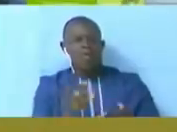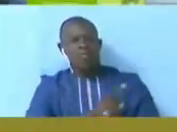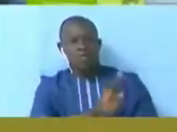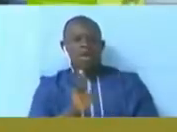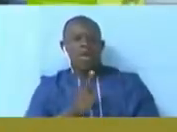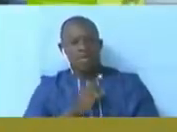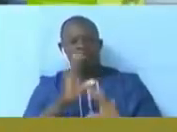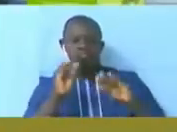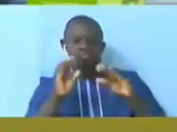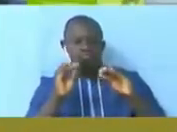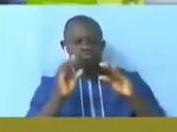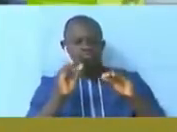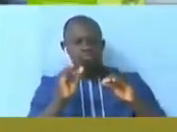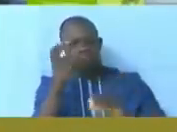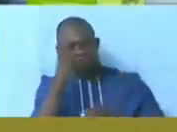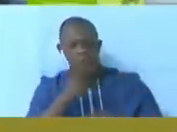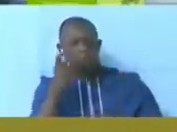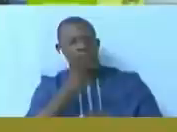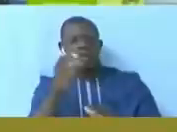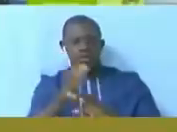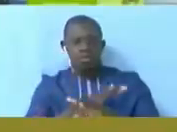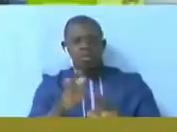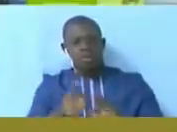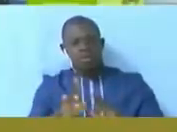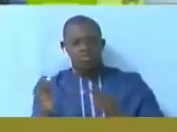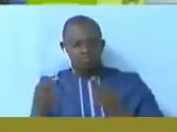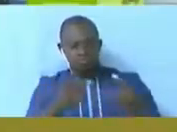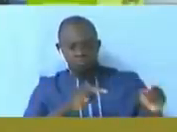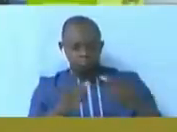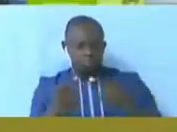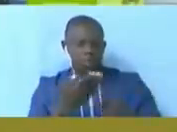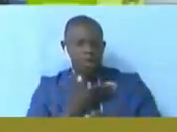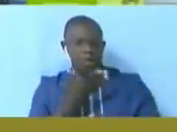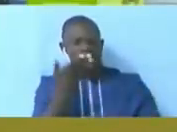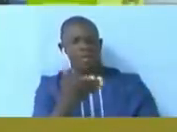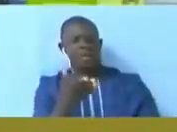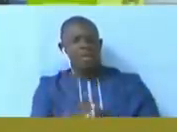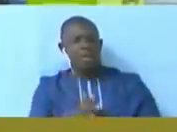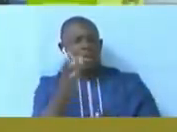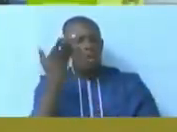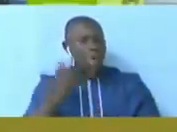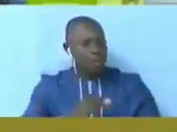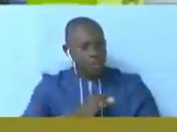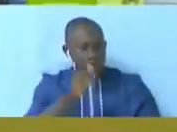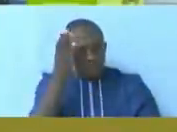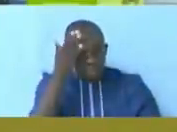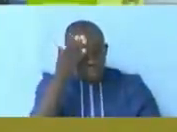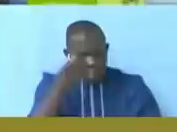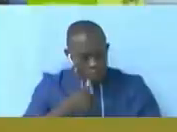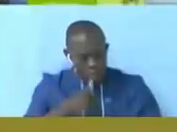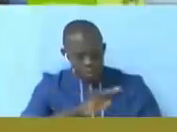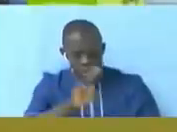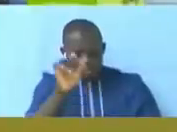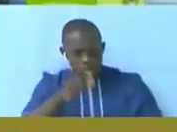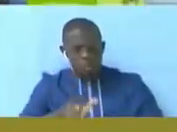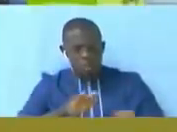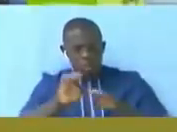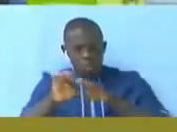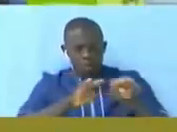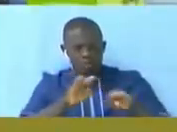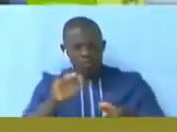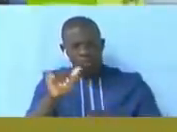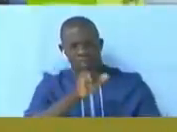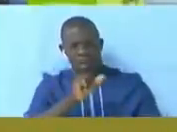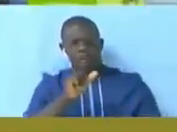there. Bitung diamu nyo sabanyo tema jele. But when he realized I wasn't going to move, bringana taje konde fanambe